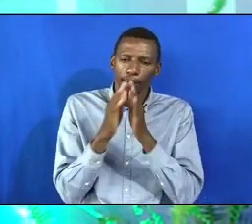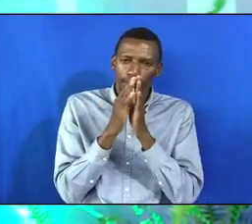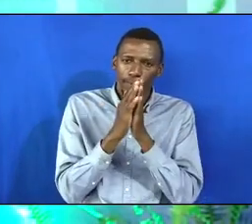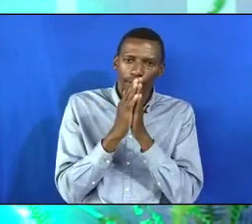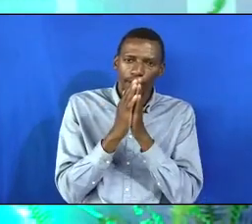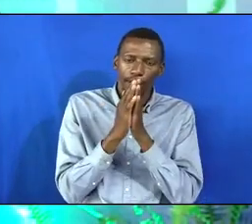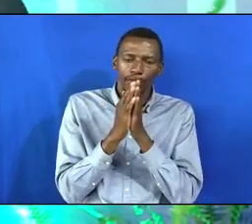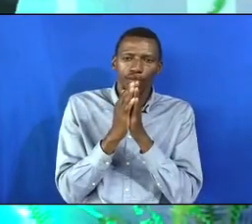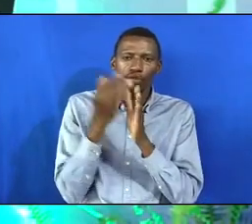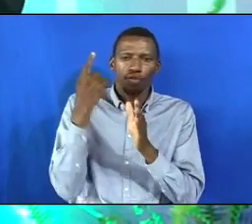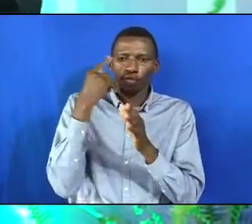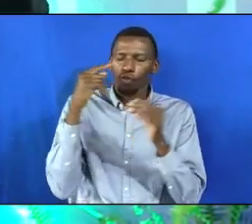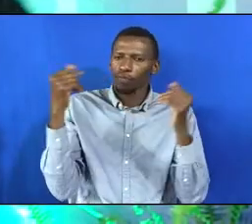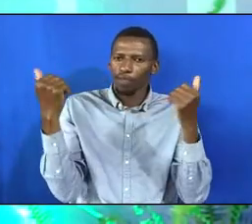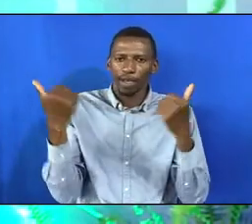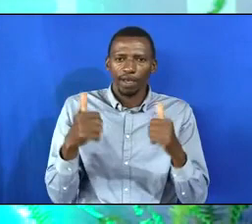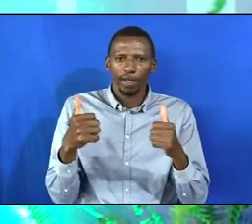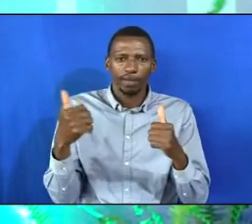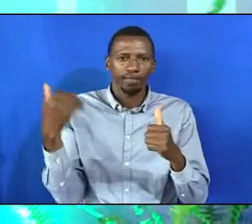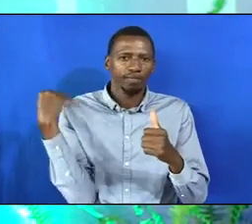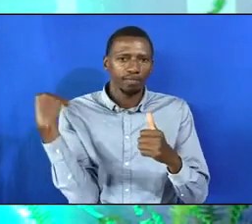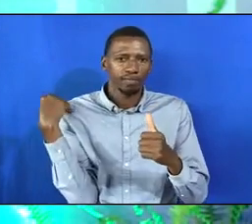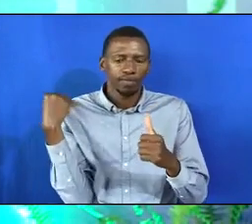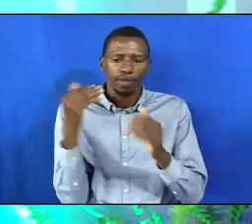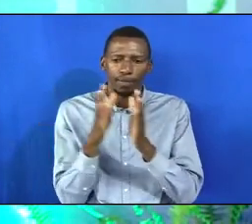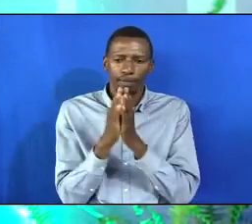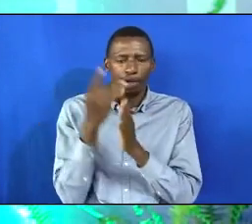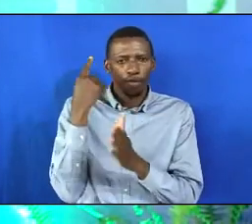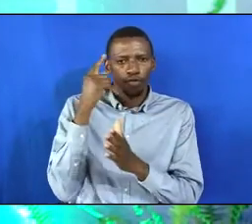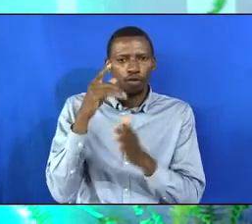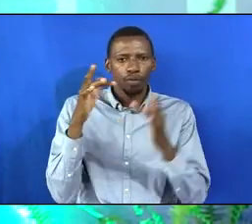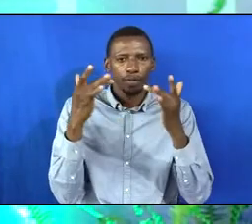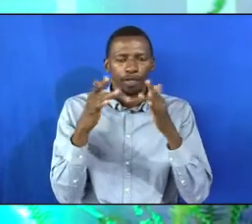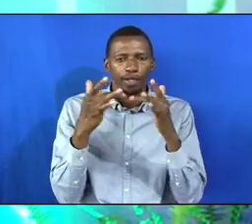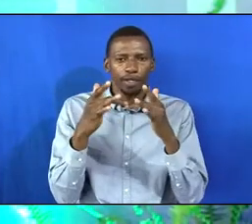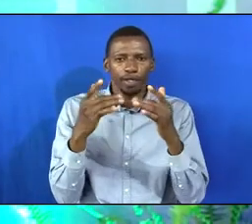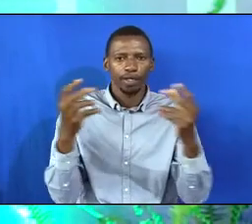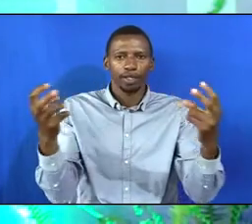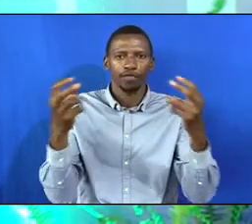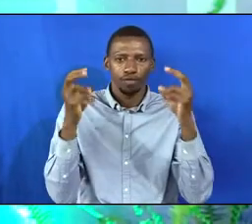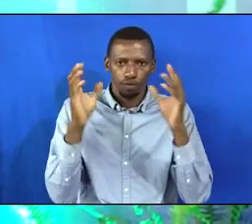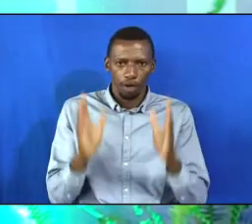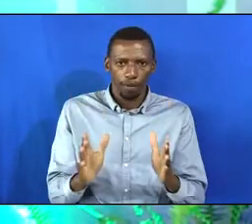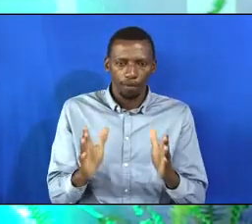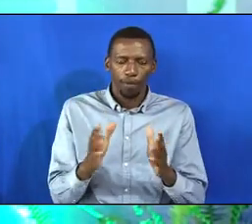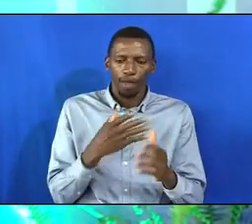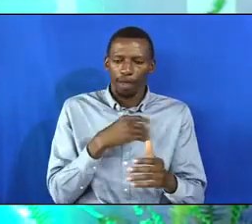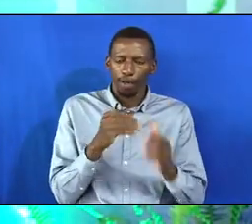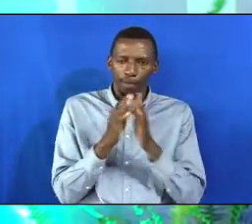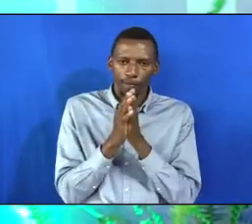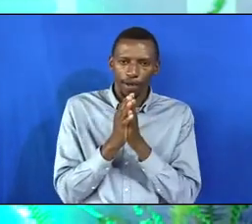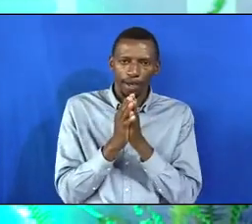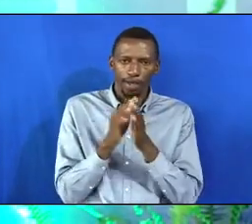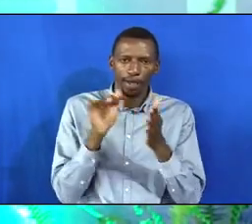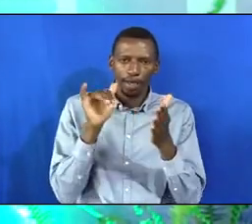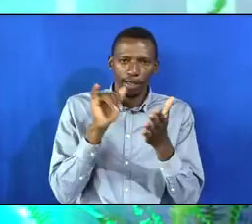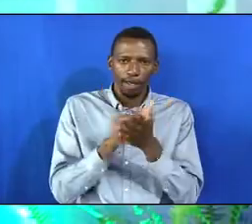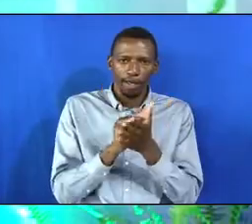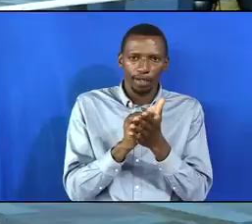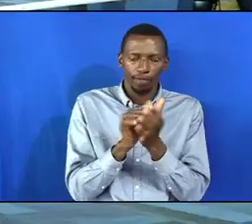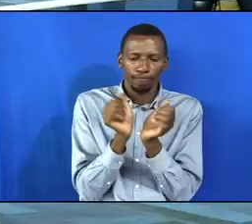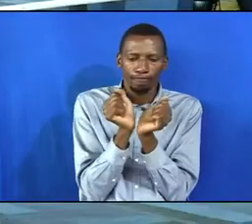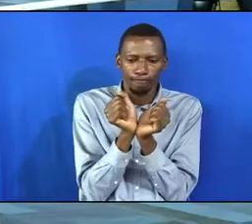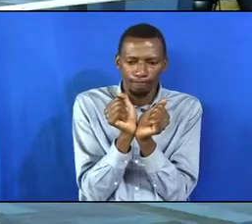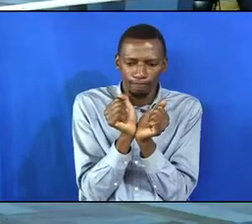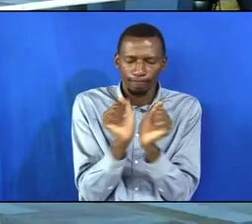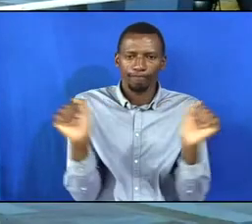distractions. Pray for the online viewers. And pray that the chains are going to be broken, that many will take a stand